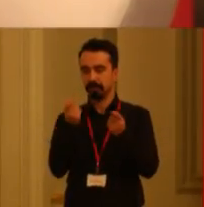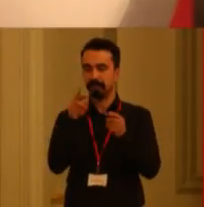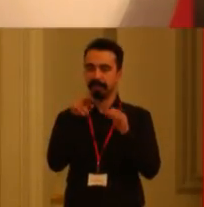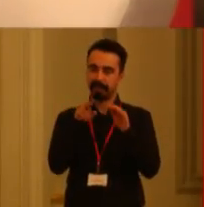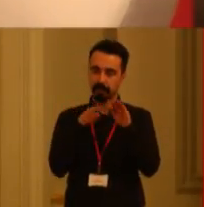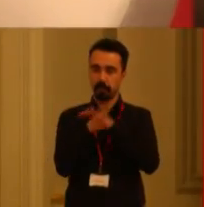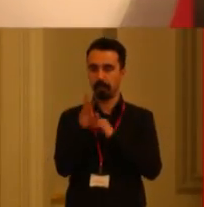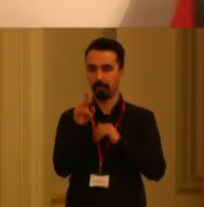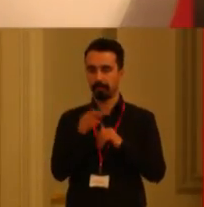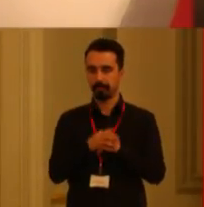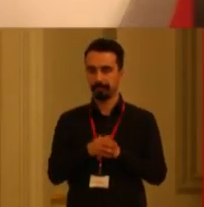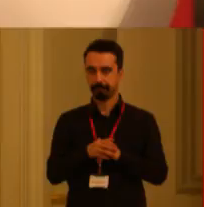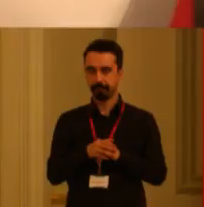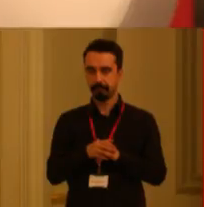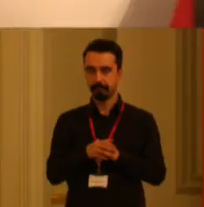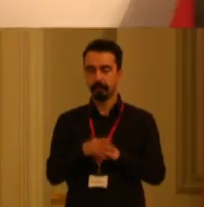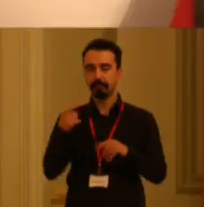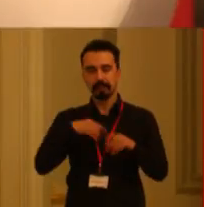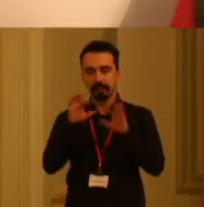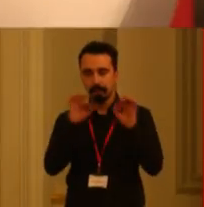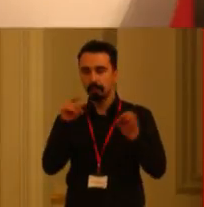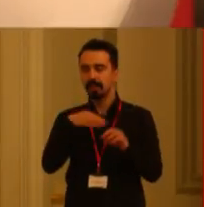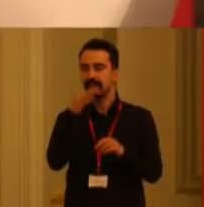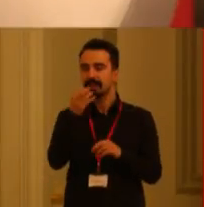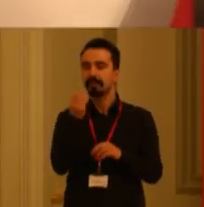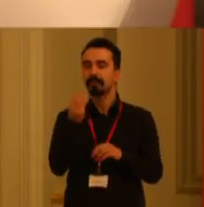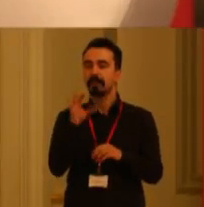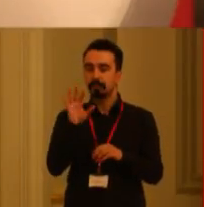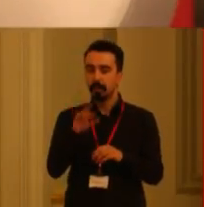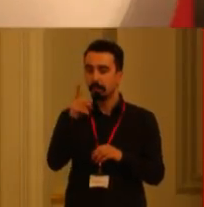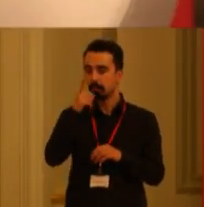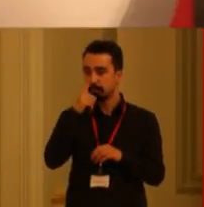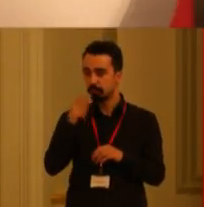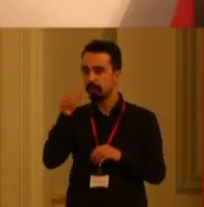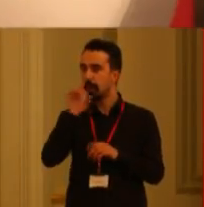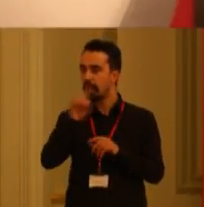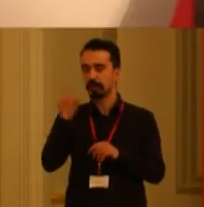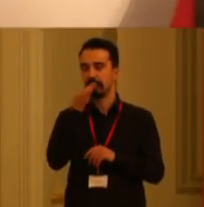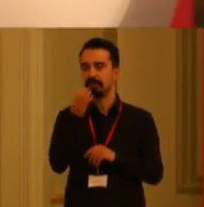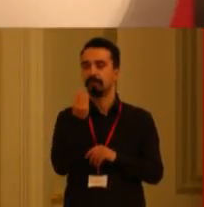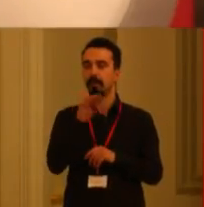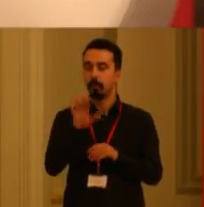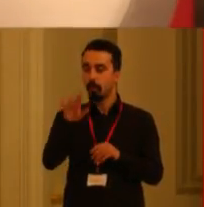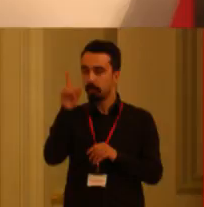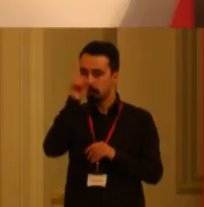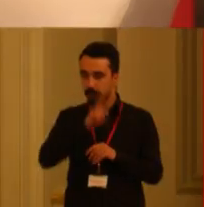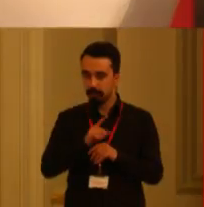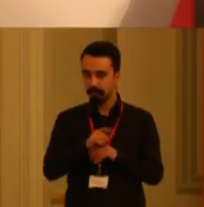most of the women that would work at that bank would be included in this age profile. However, branch